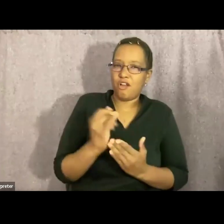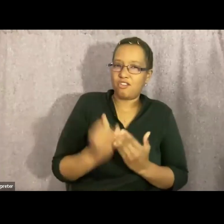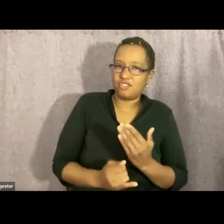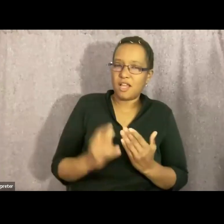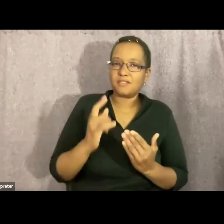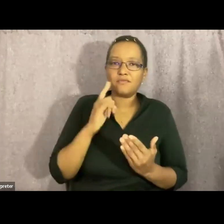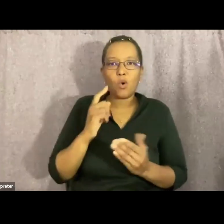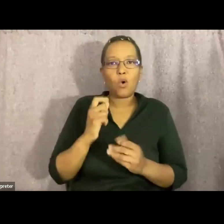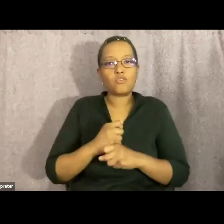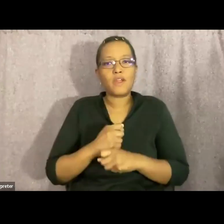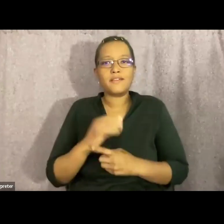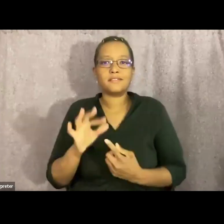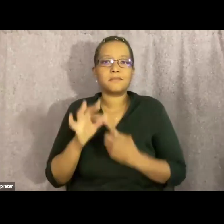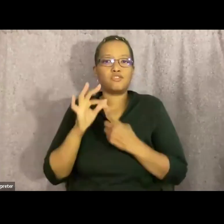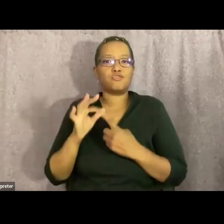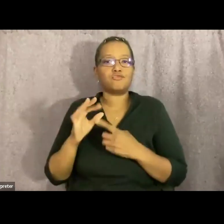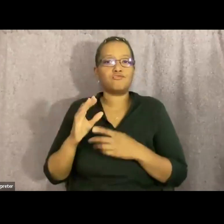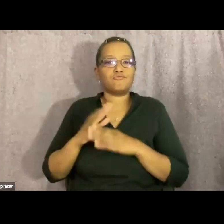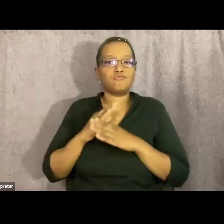with you all today.